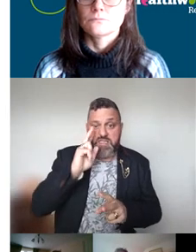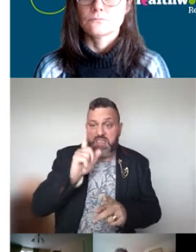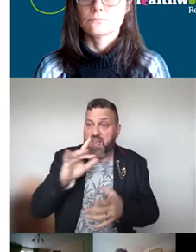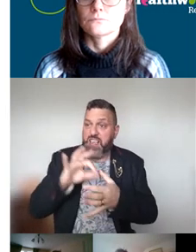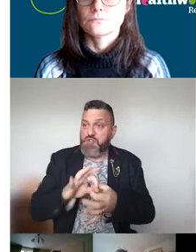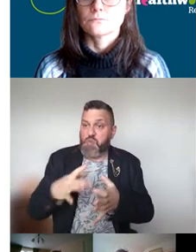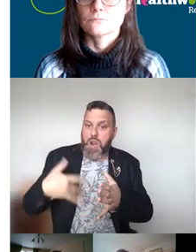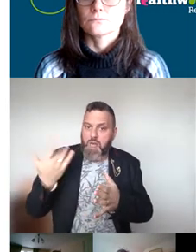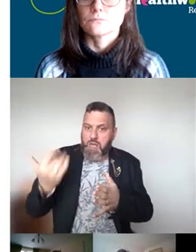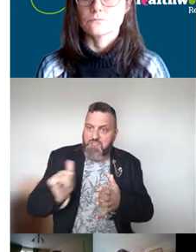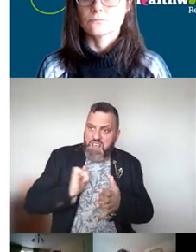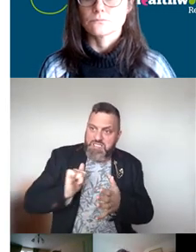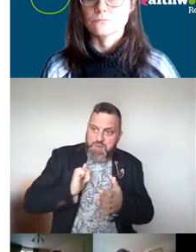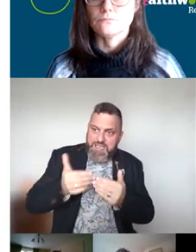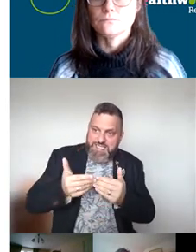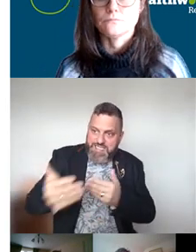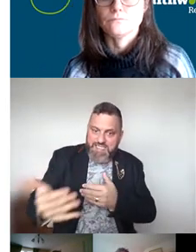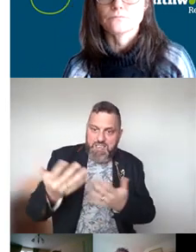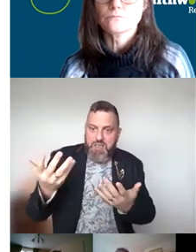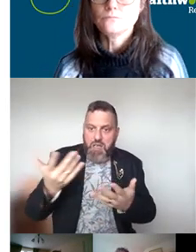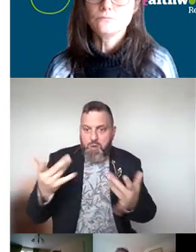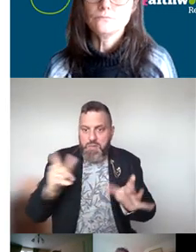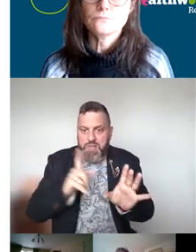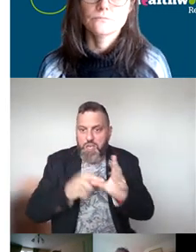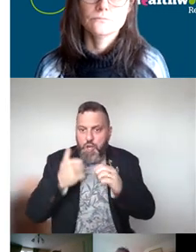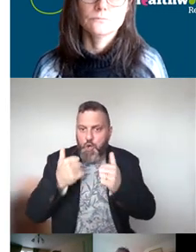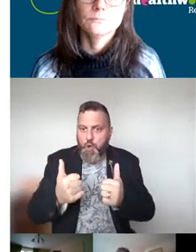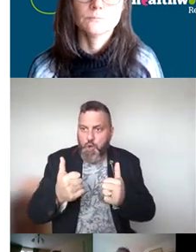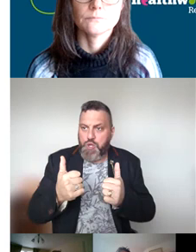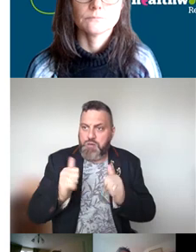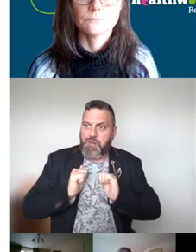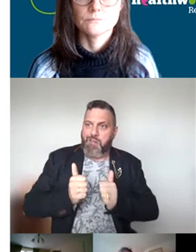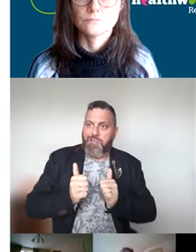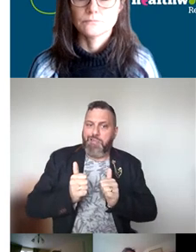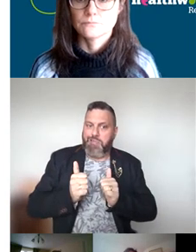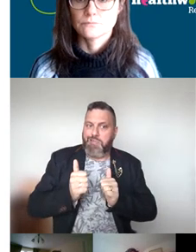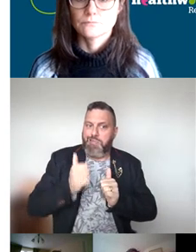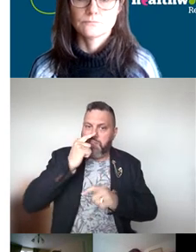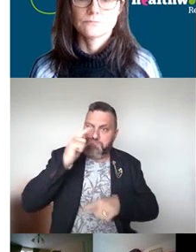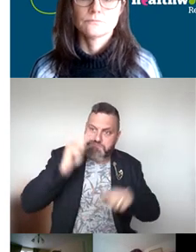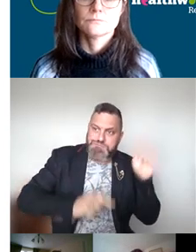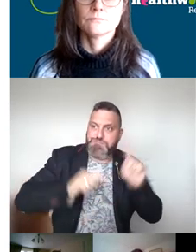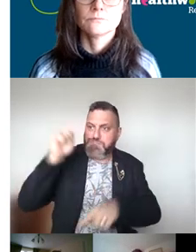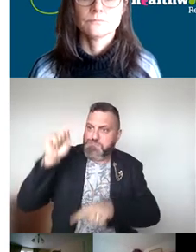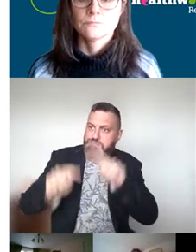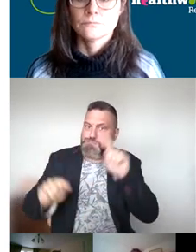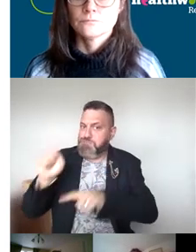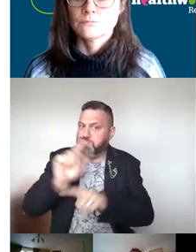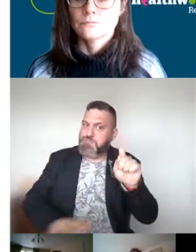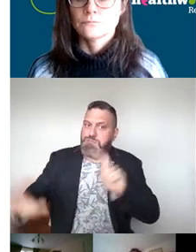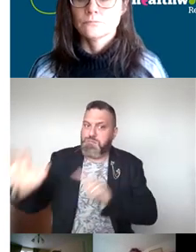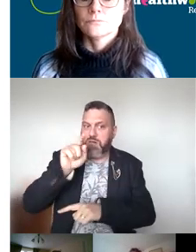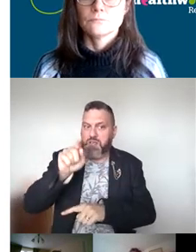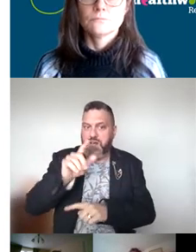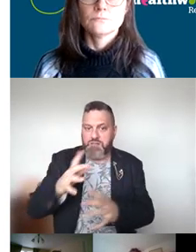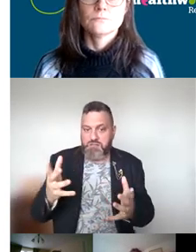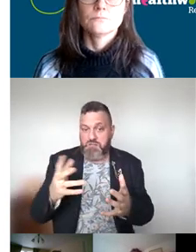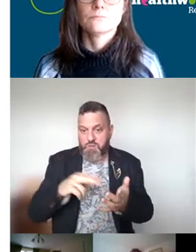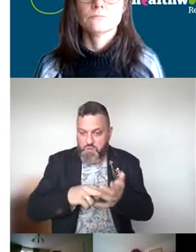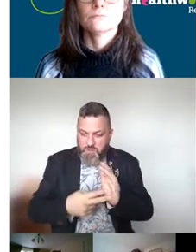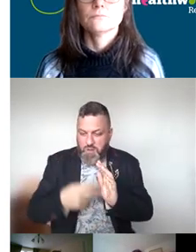expectancy, years in good health. So we need to be thinking carefully about the way in which we plan and deliver our services.